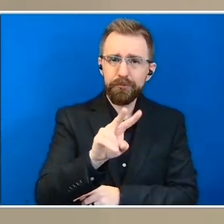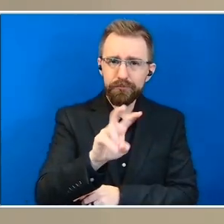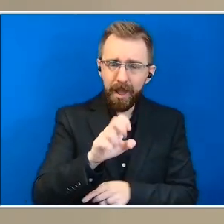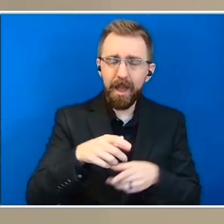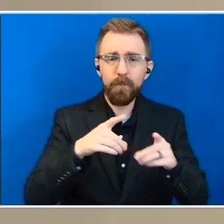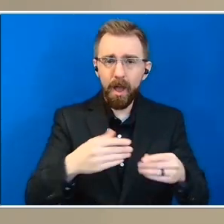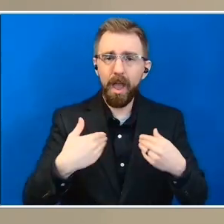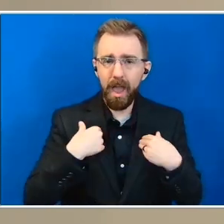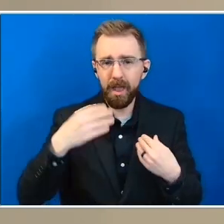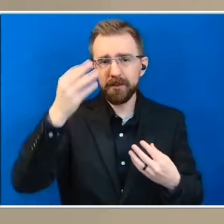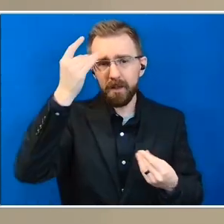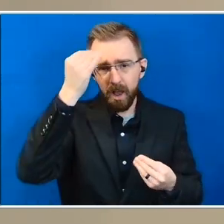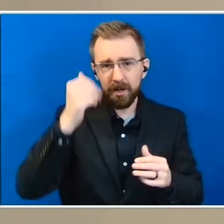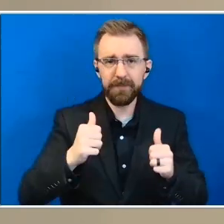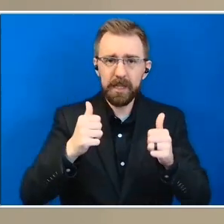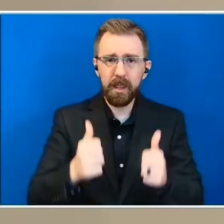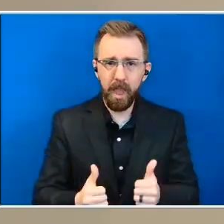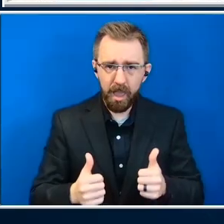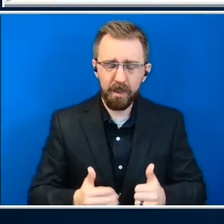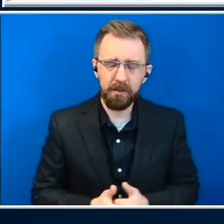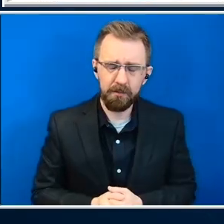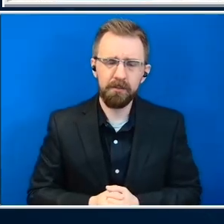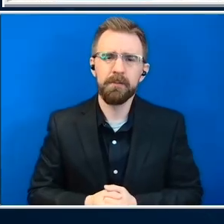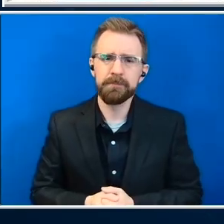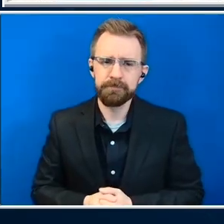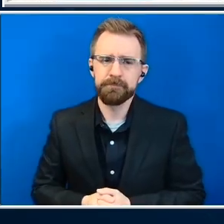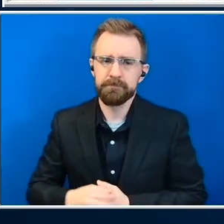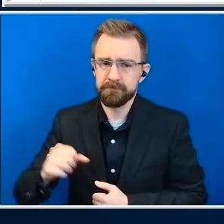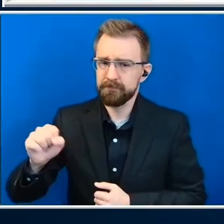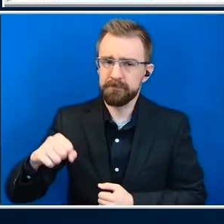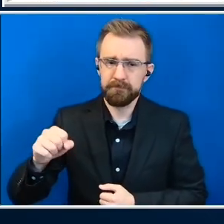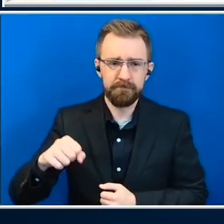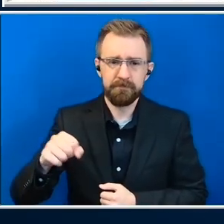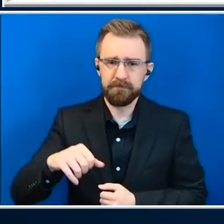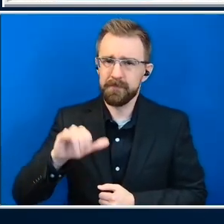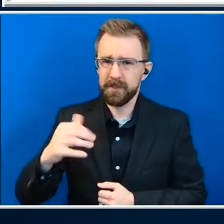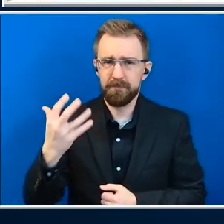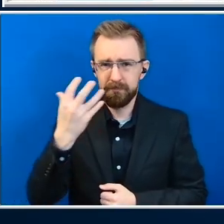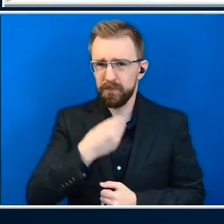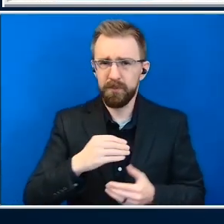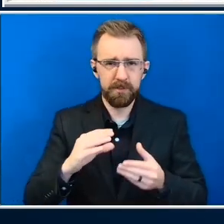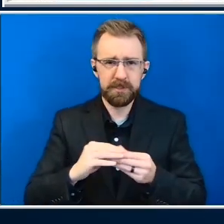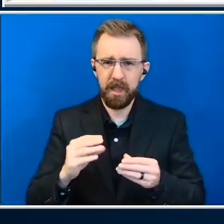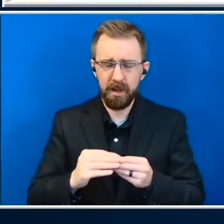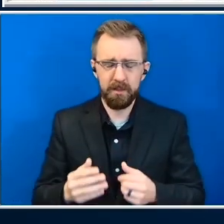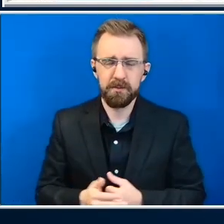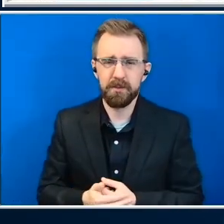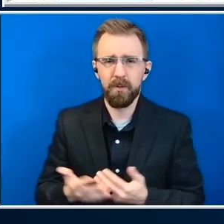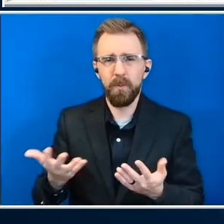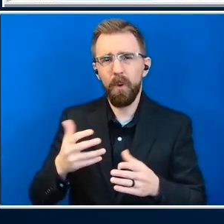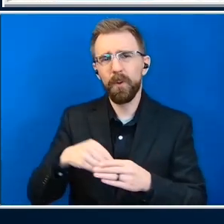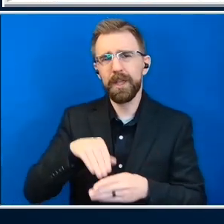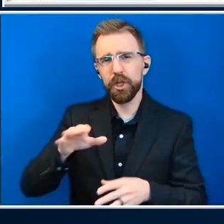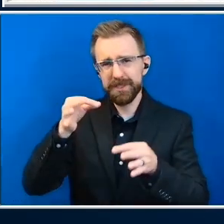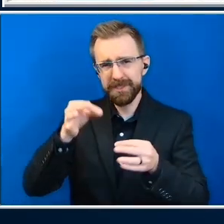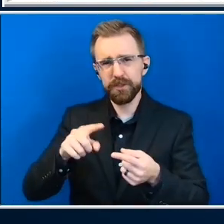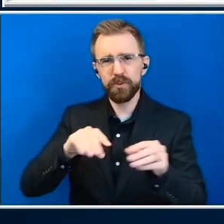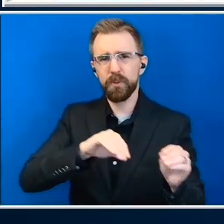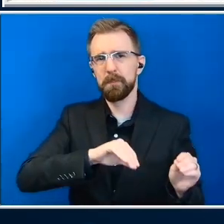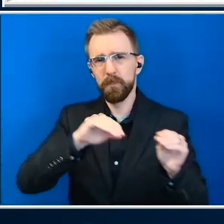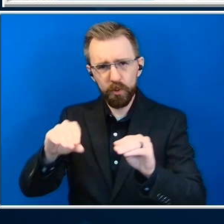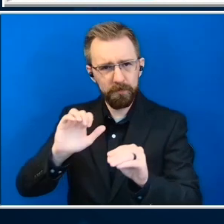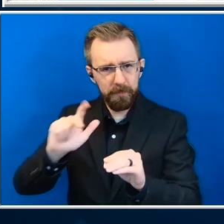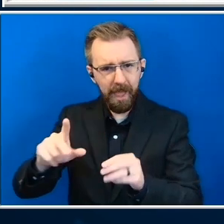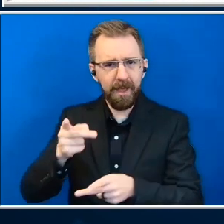cognitive decline. Yeah, that is beautifully said. So what went into your decision to relocate and become his caretaker? Although I